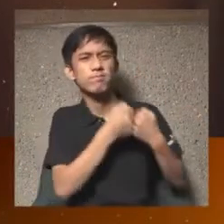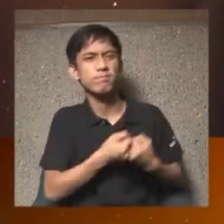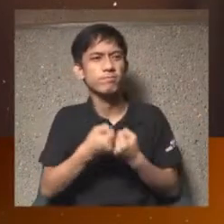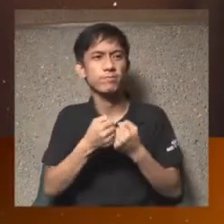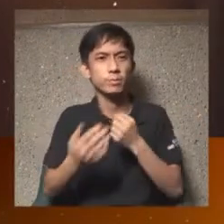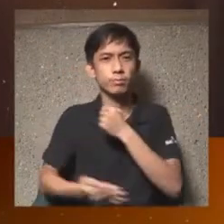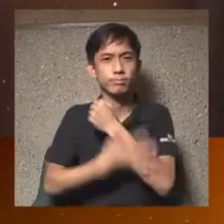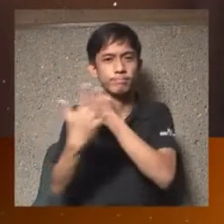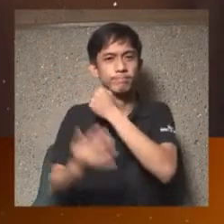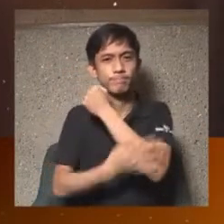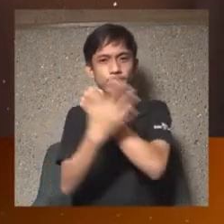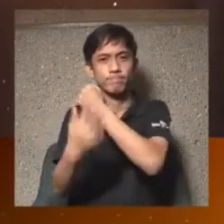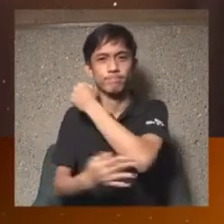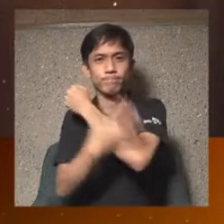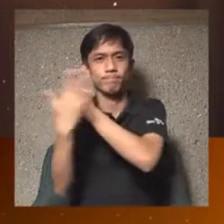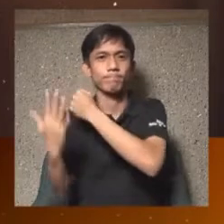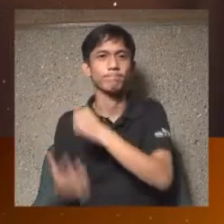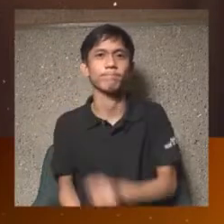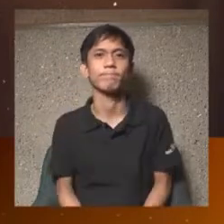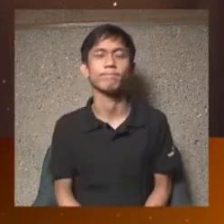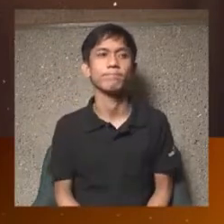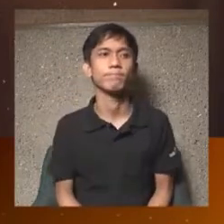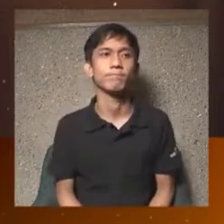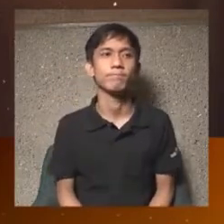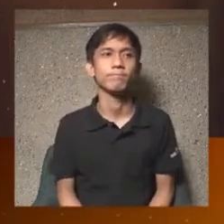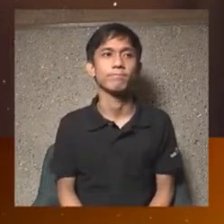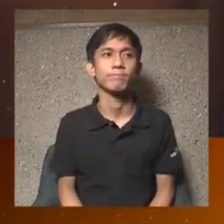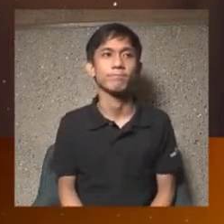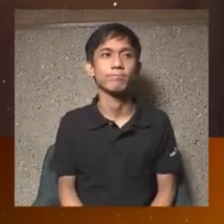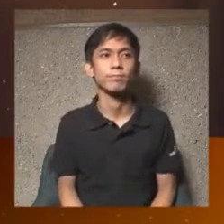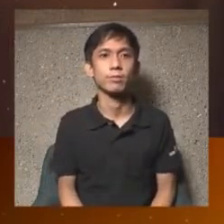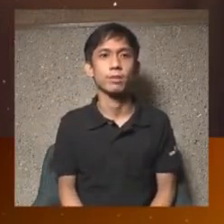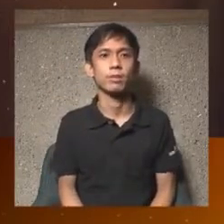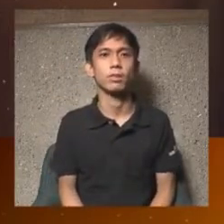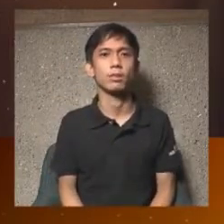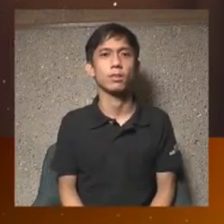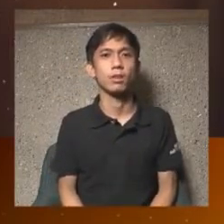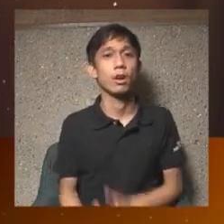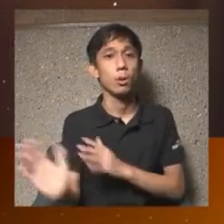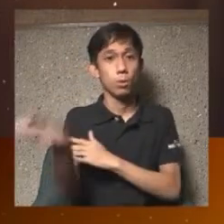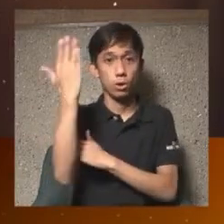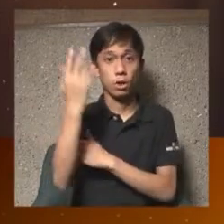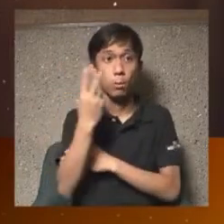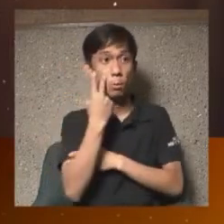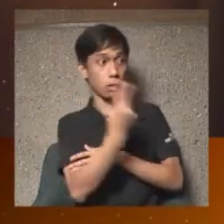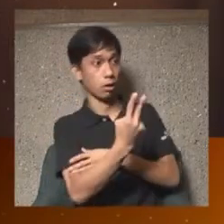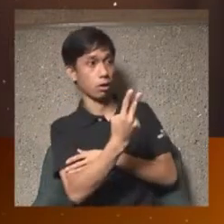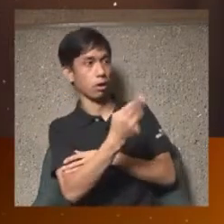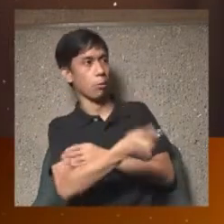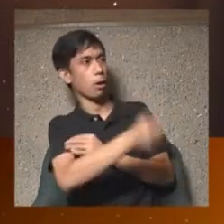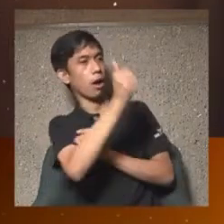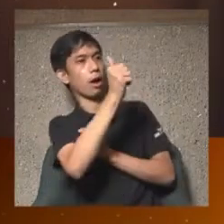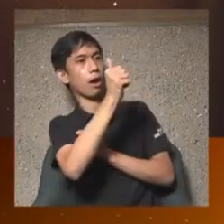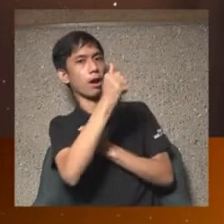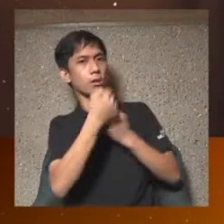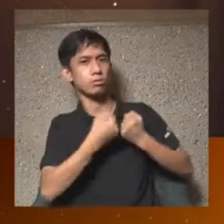man saw that he could not win the match, he touched, everybody say